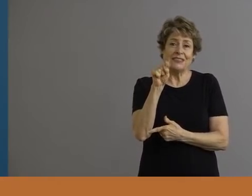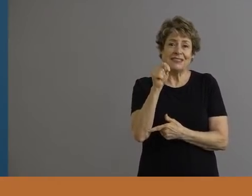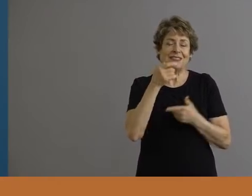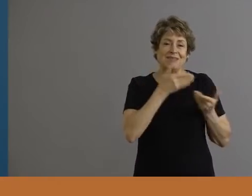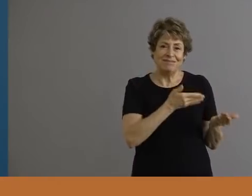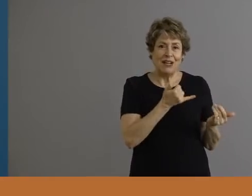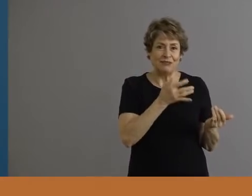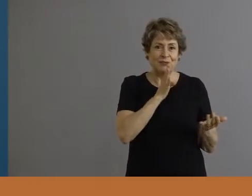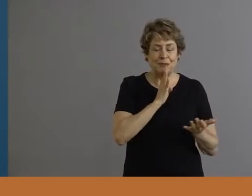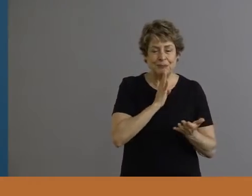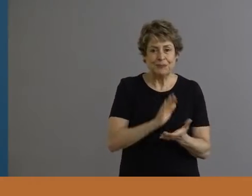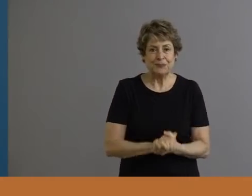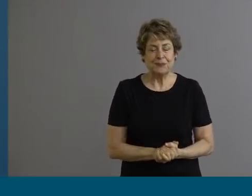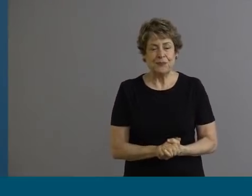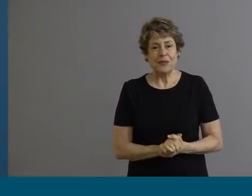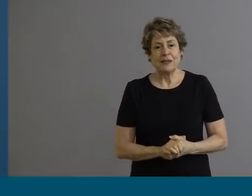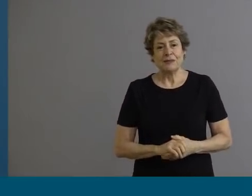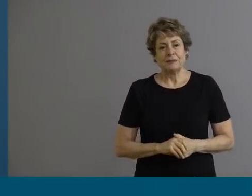So,